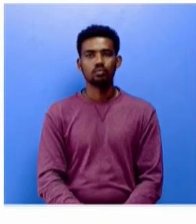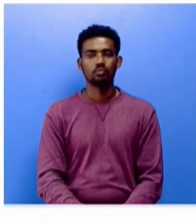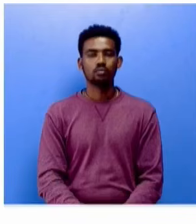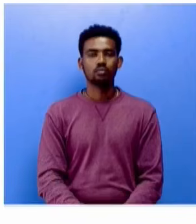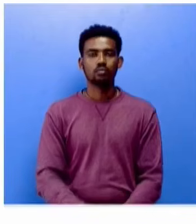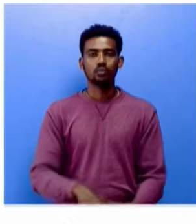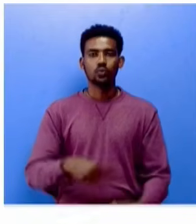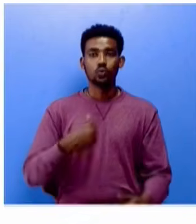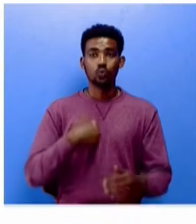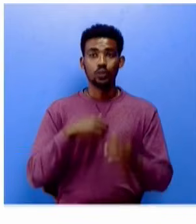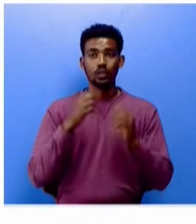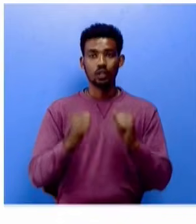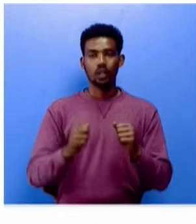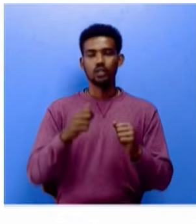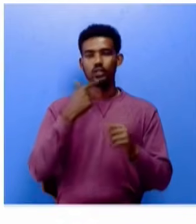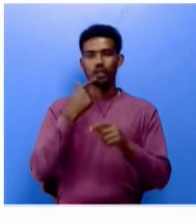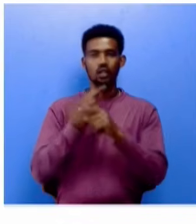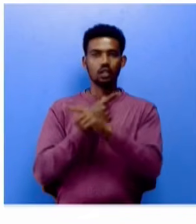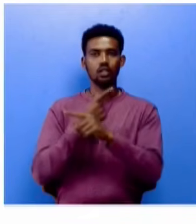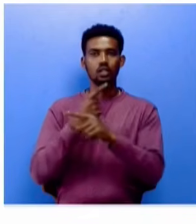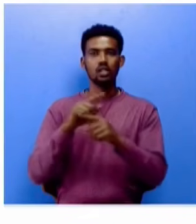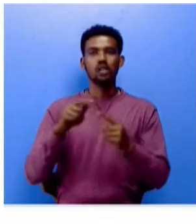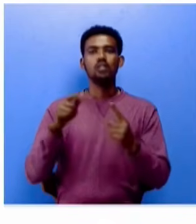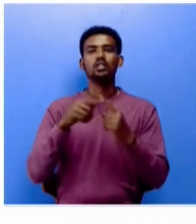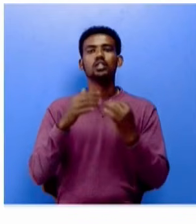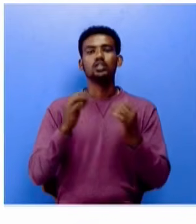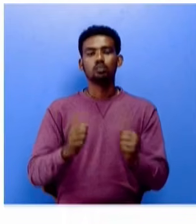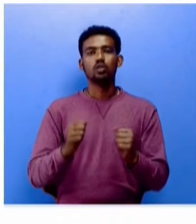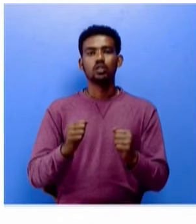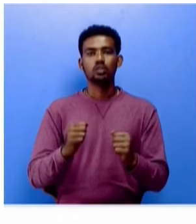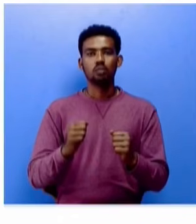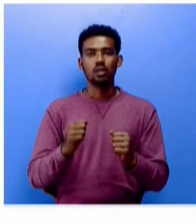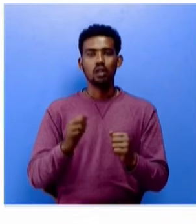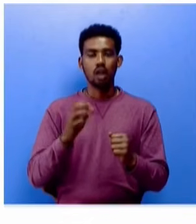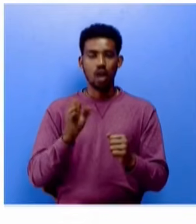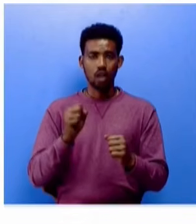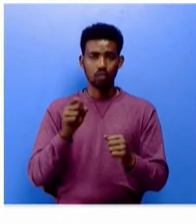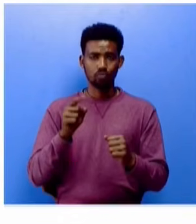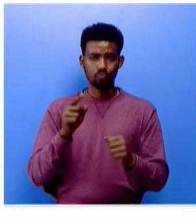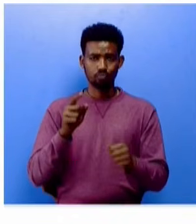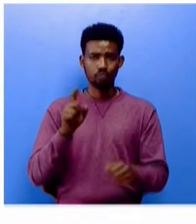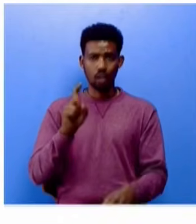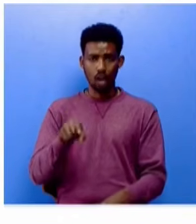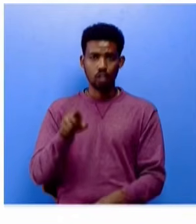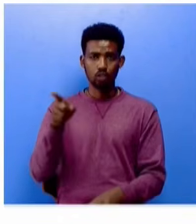We can say here, still it is possible. Had you better not.